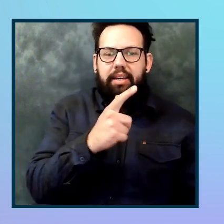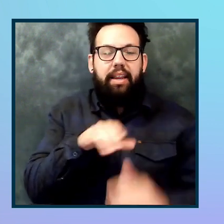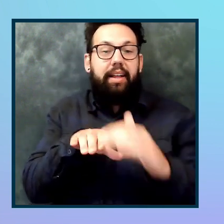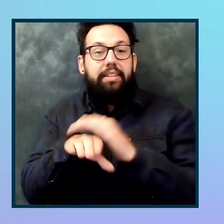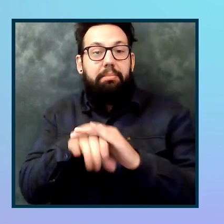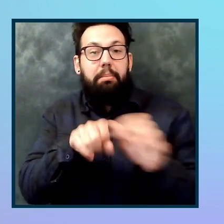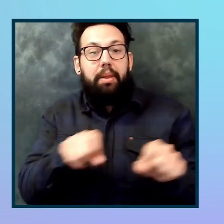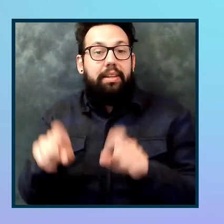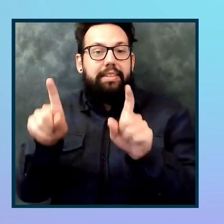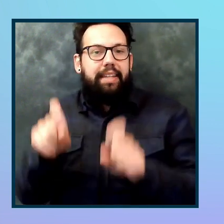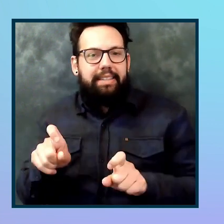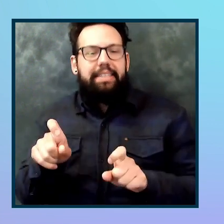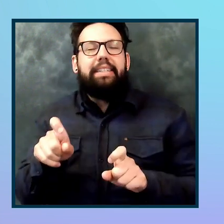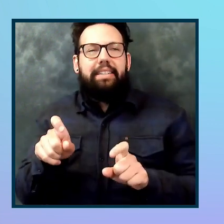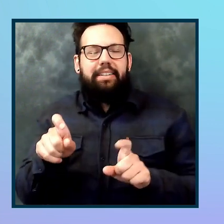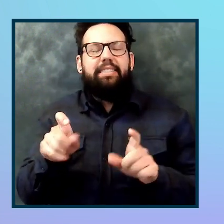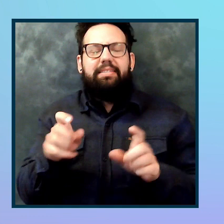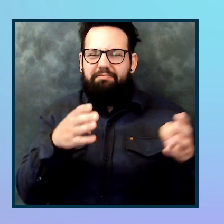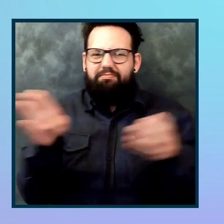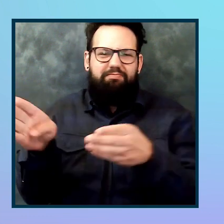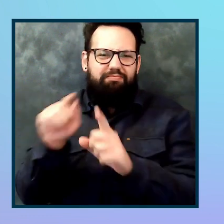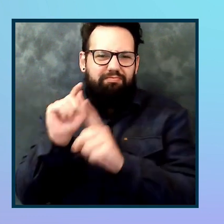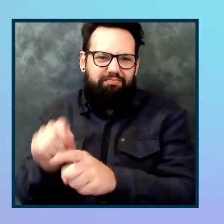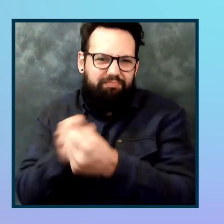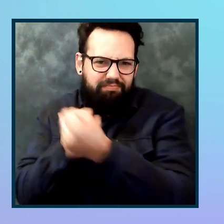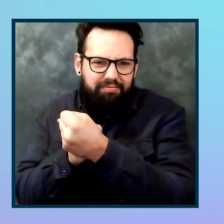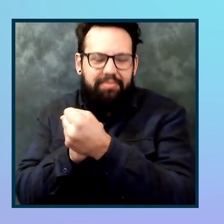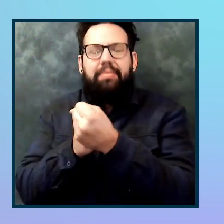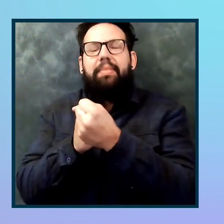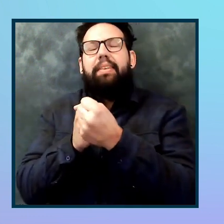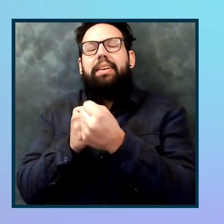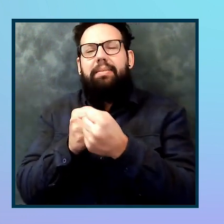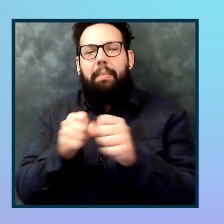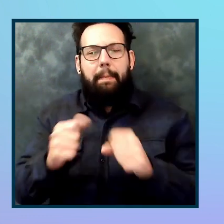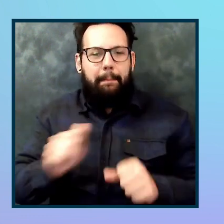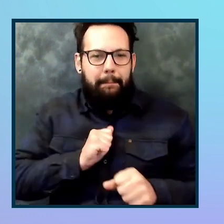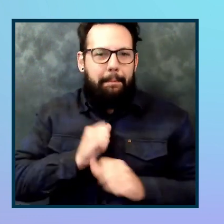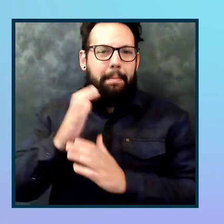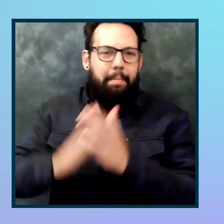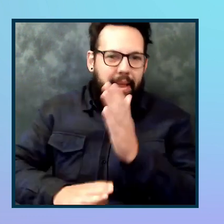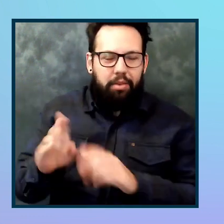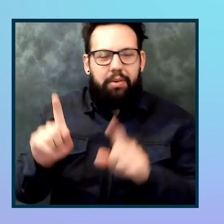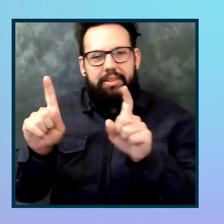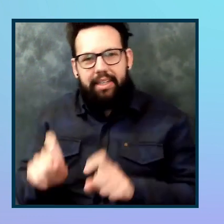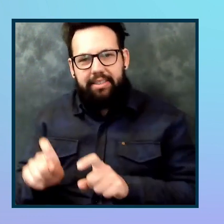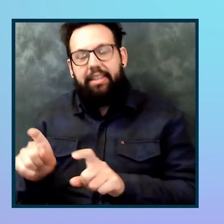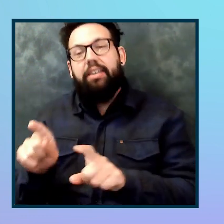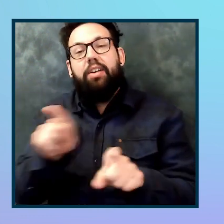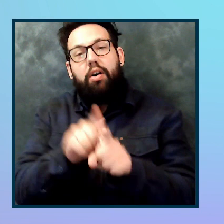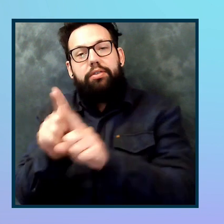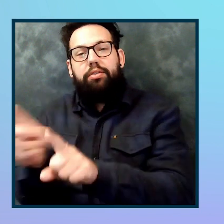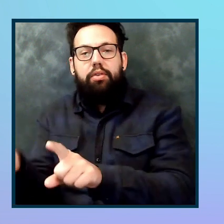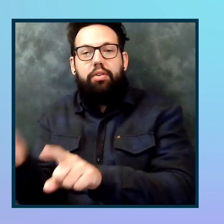accessibility testing, like manual accessibility testing through screen readers, as well as checking the accessibility tree, like I